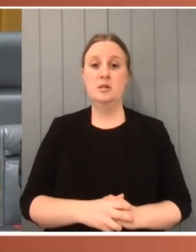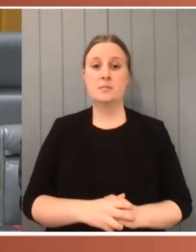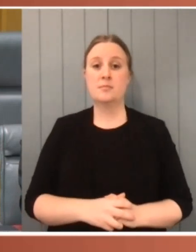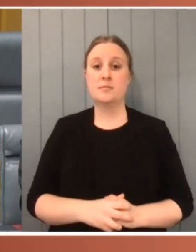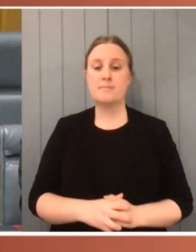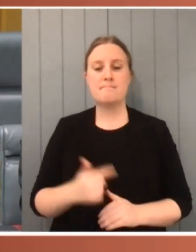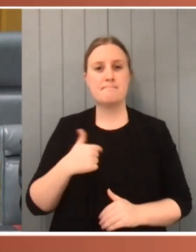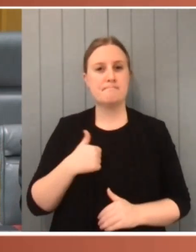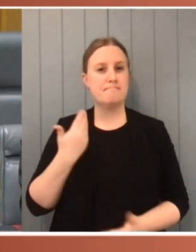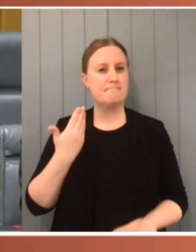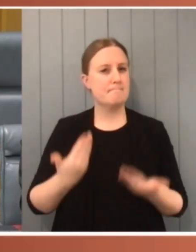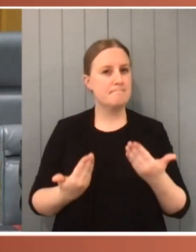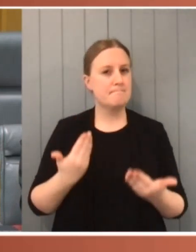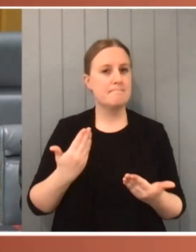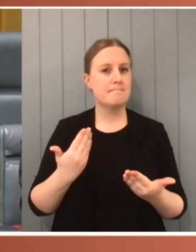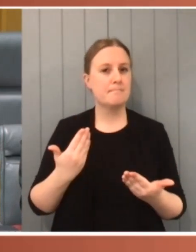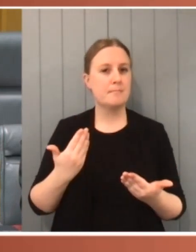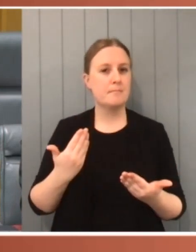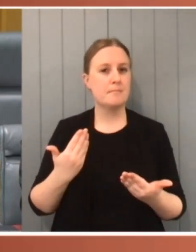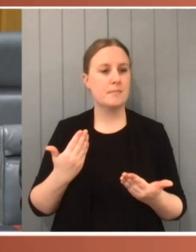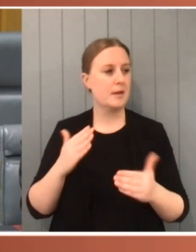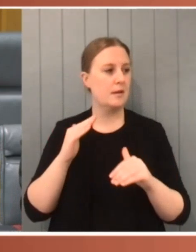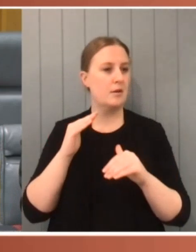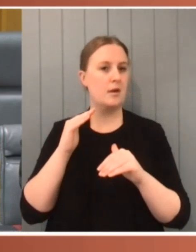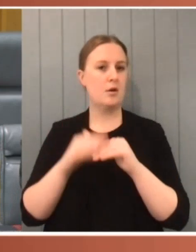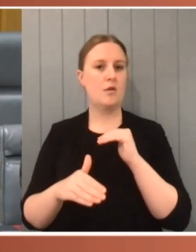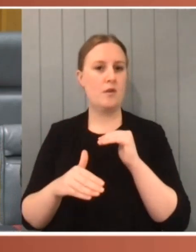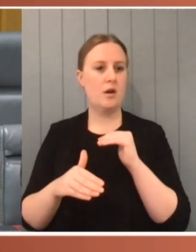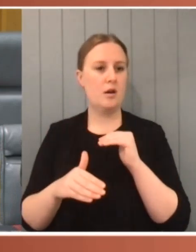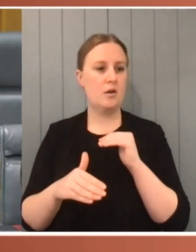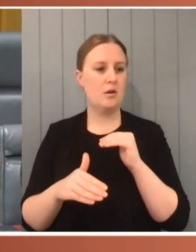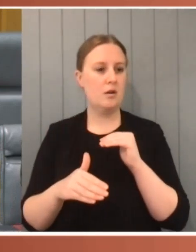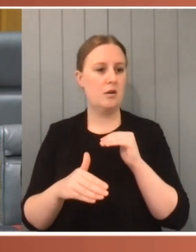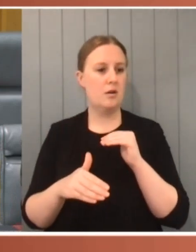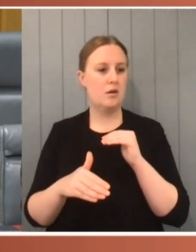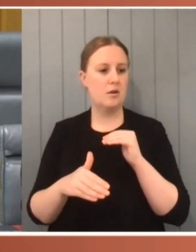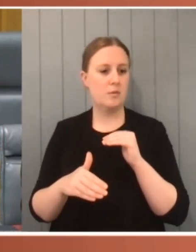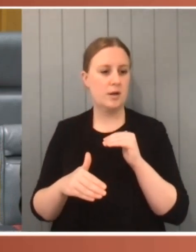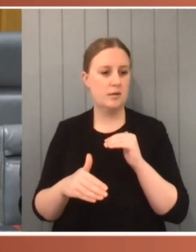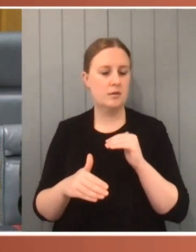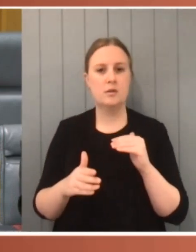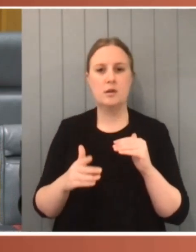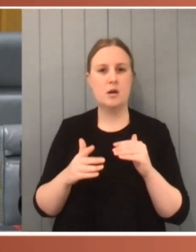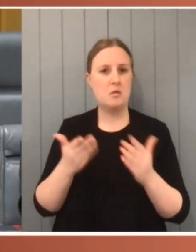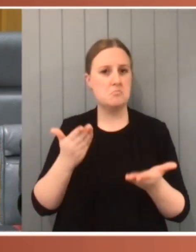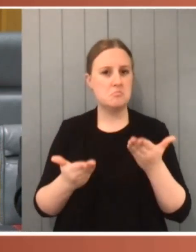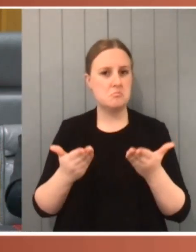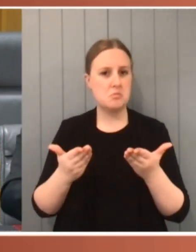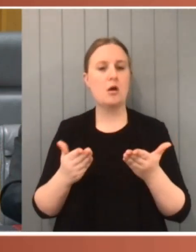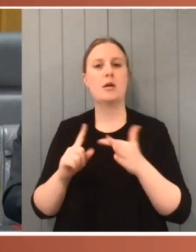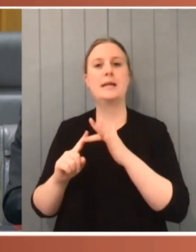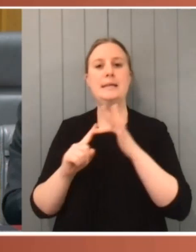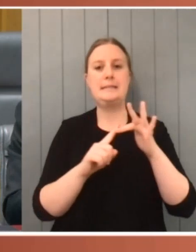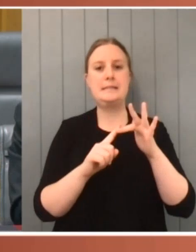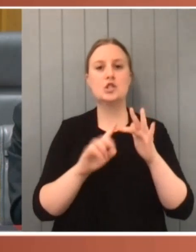aware of whether it's there's any presence of compulsory voting in Eastern Europe. Matteo, you